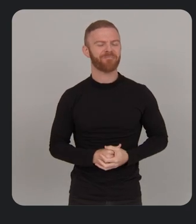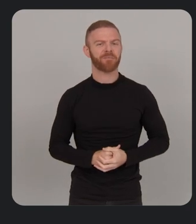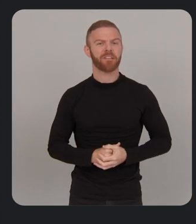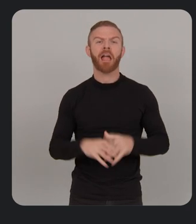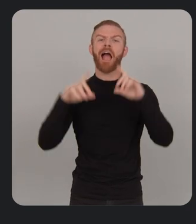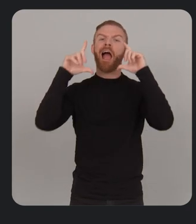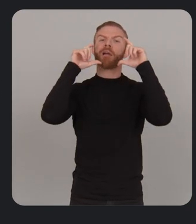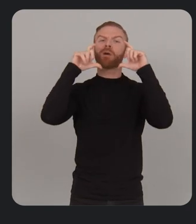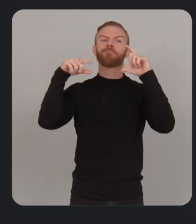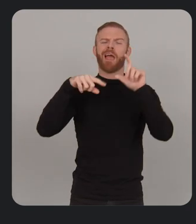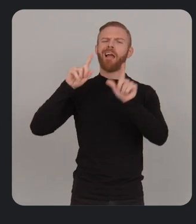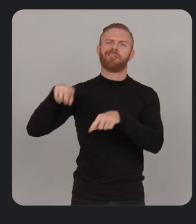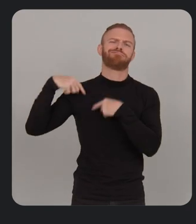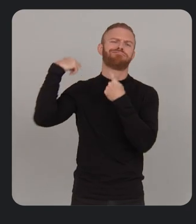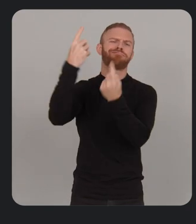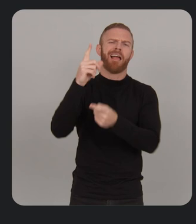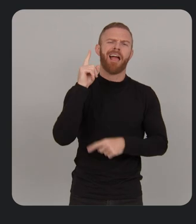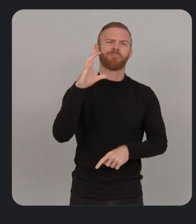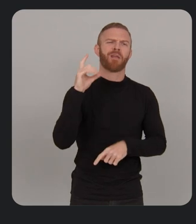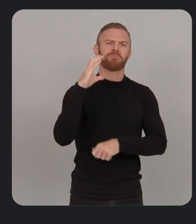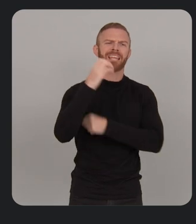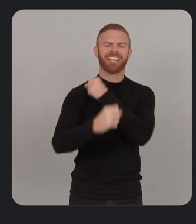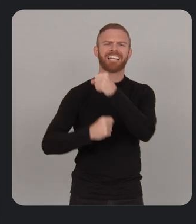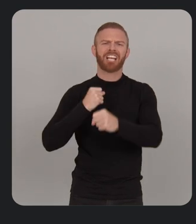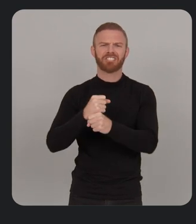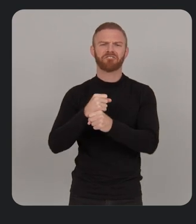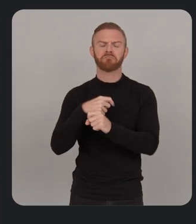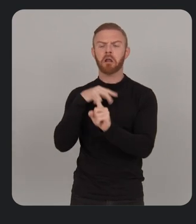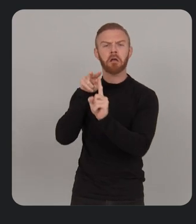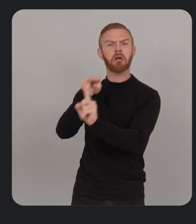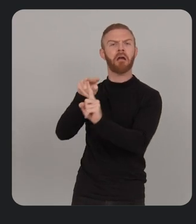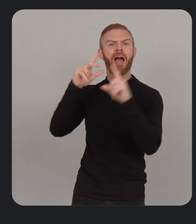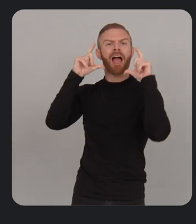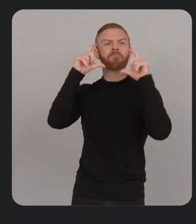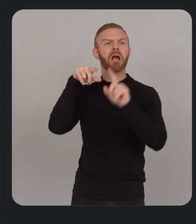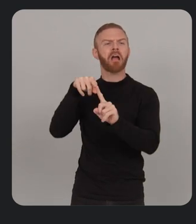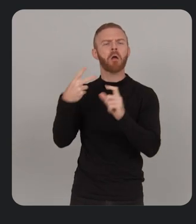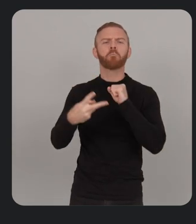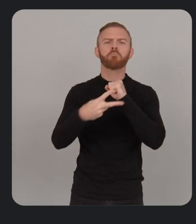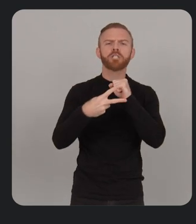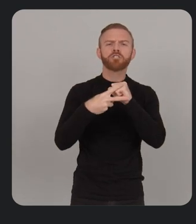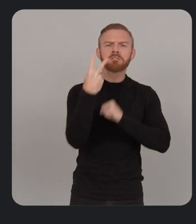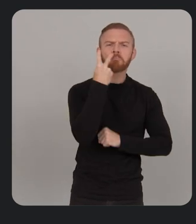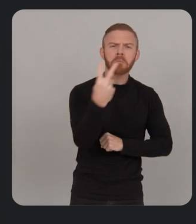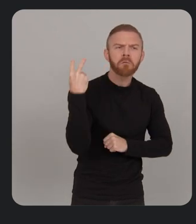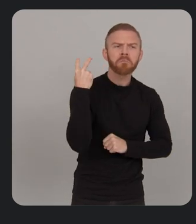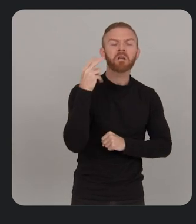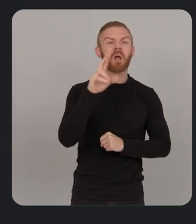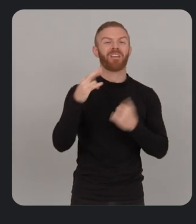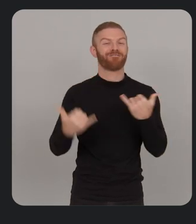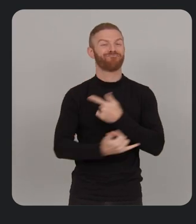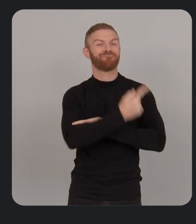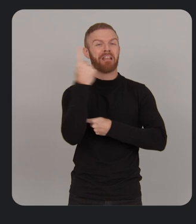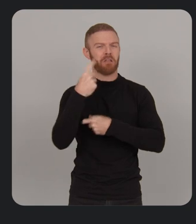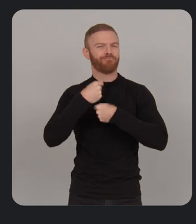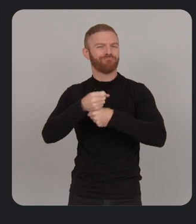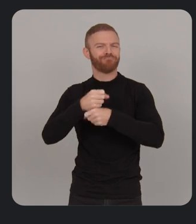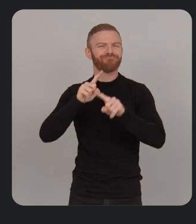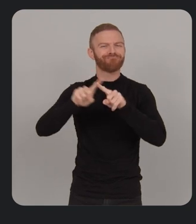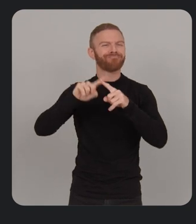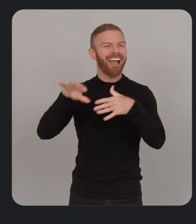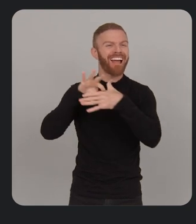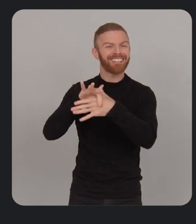Cameras have been around for hundreds of years, and they're usually thought of as a way to preserve memories, or these days, create content.